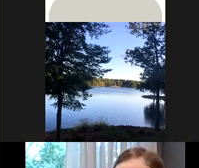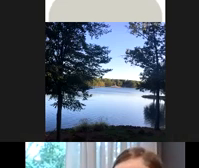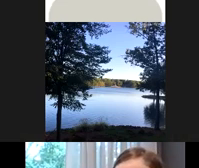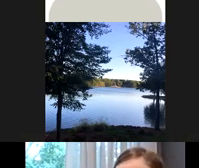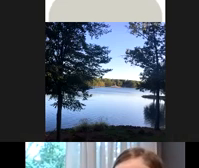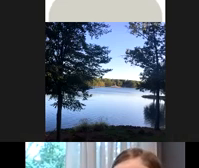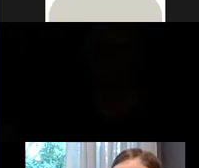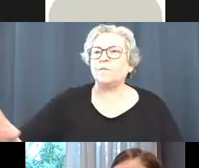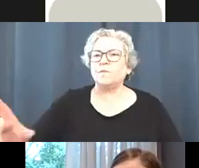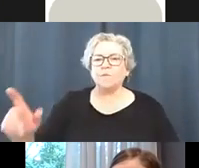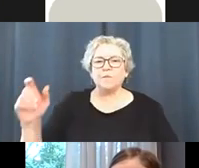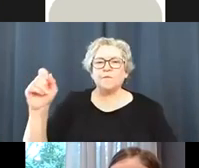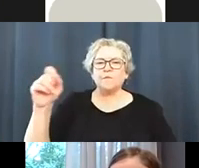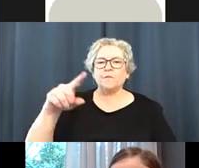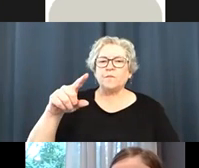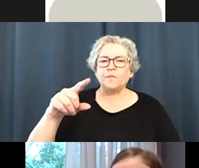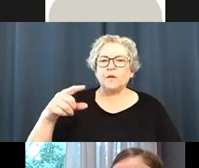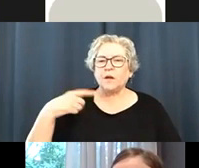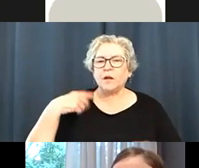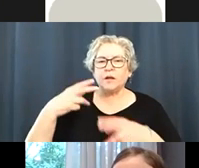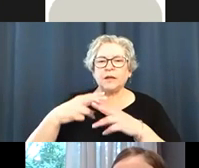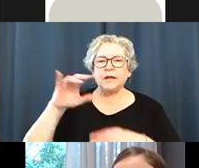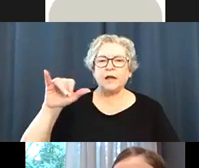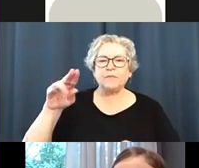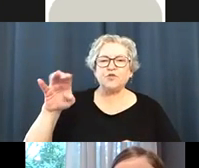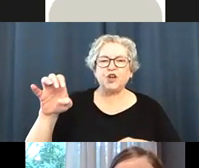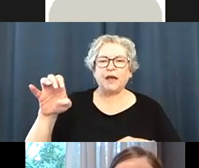Okay. Whoa. Excuse me. This is Jane Arau, the captioner.